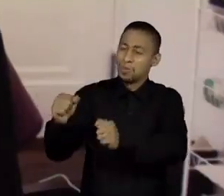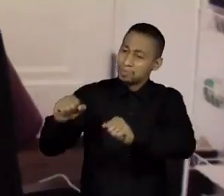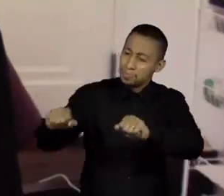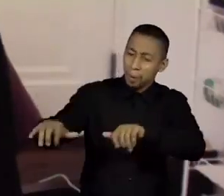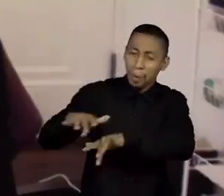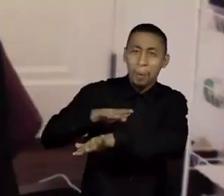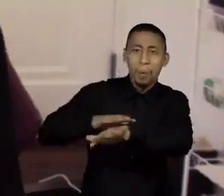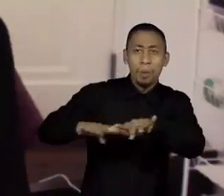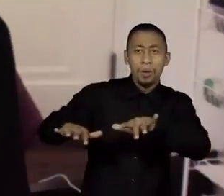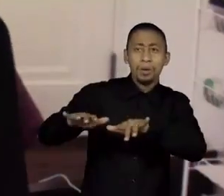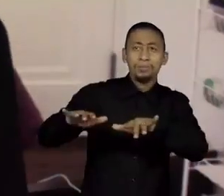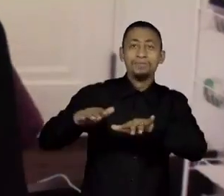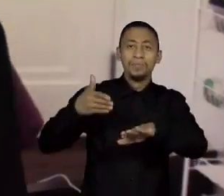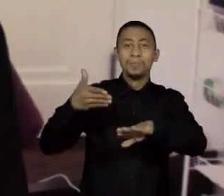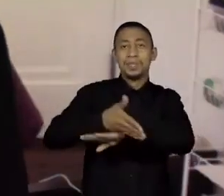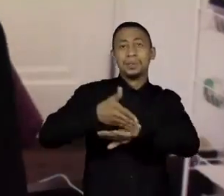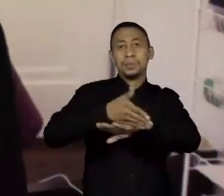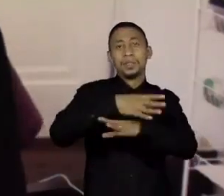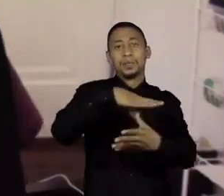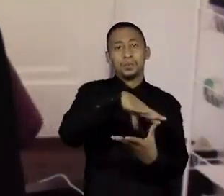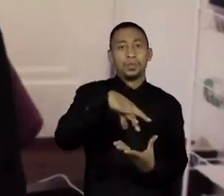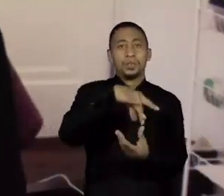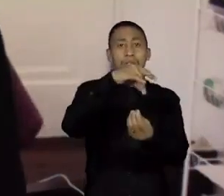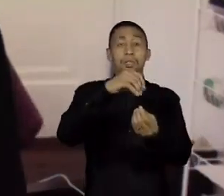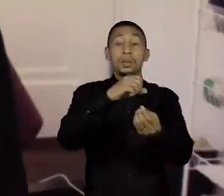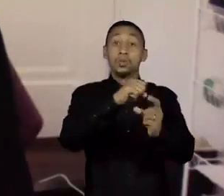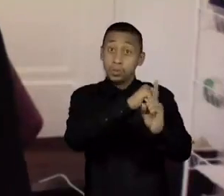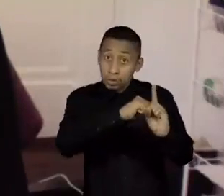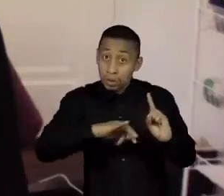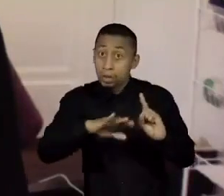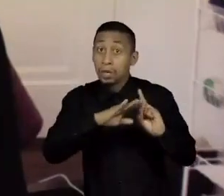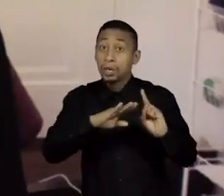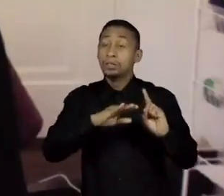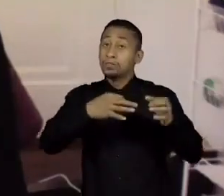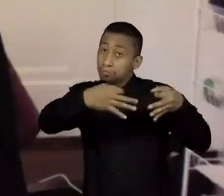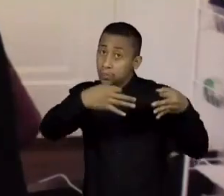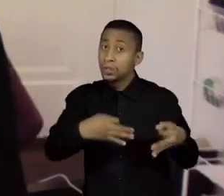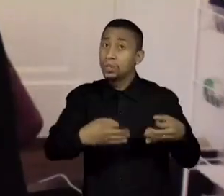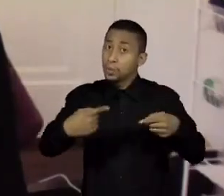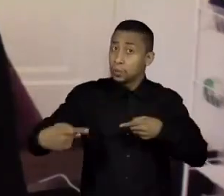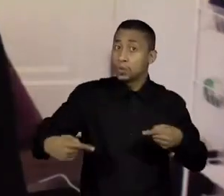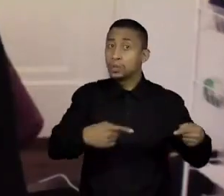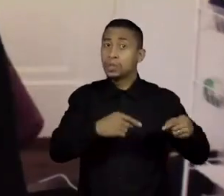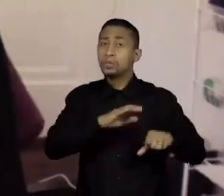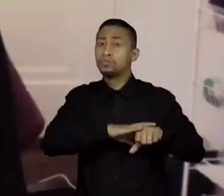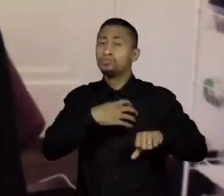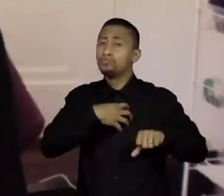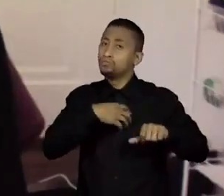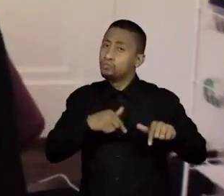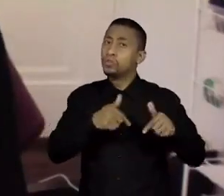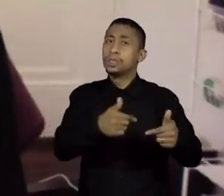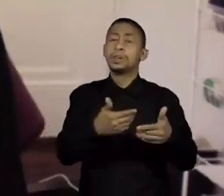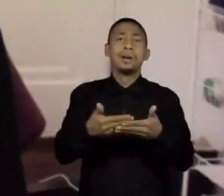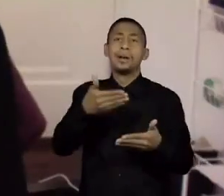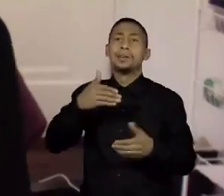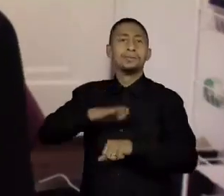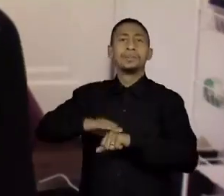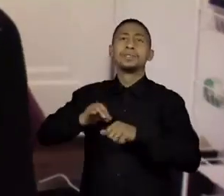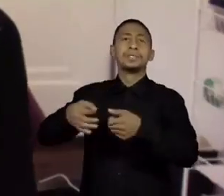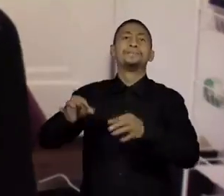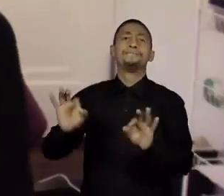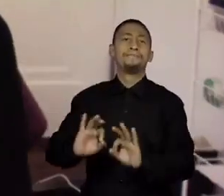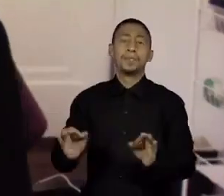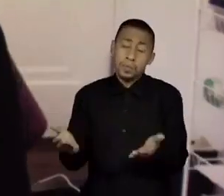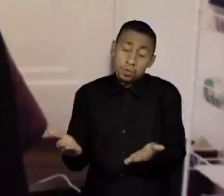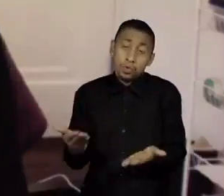getting involved in civil society, in politics, like they haven't before. And again, I don't